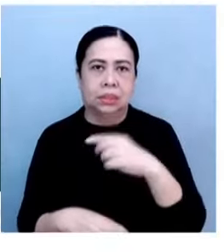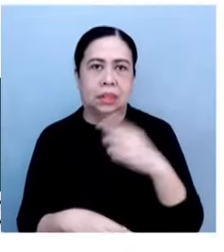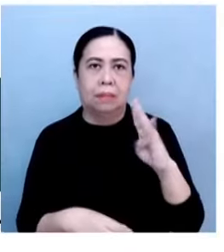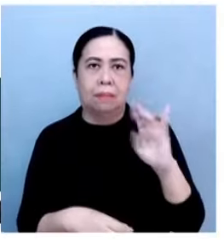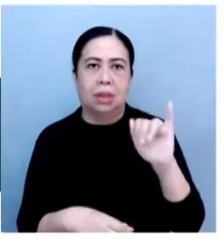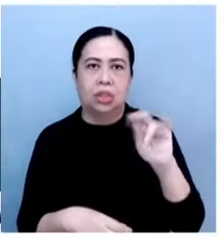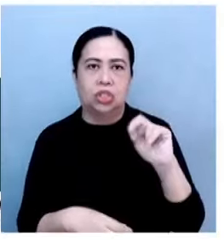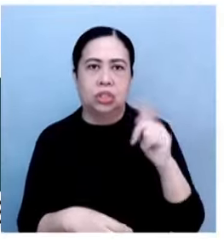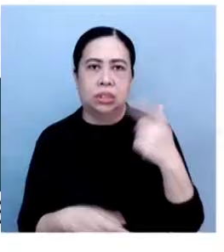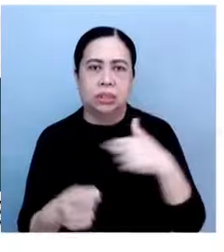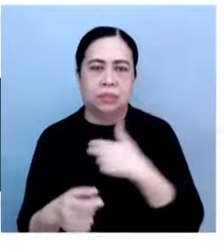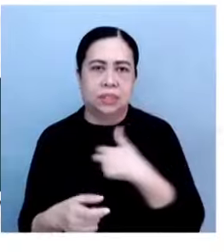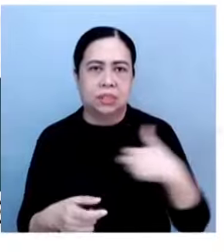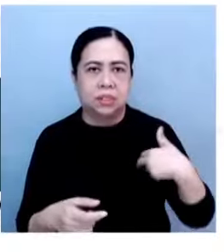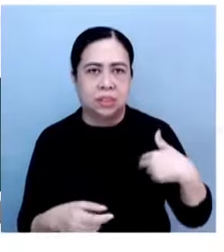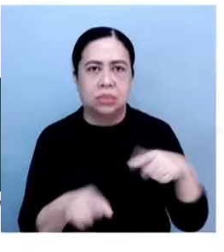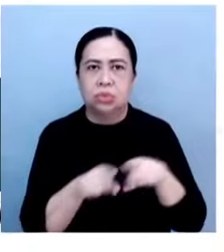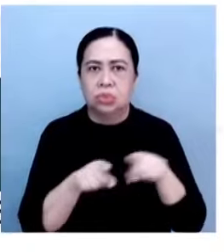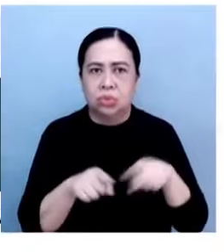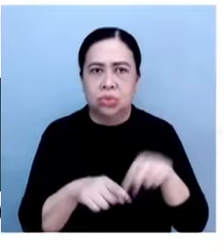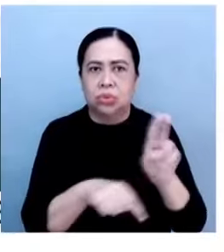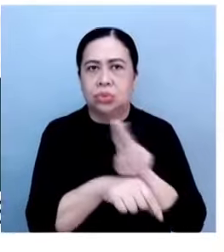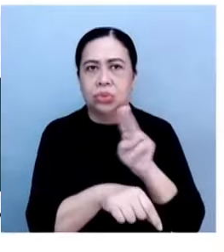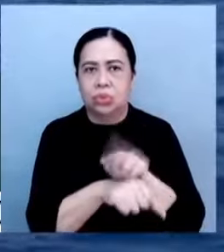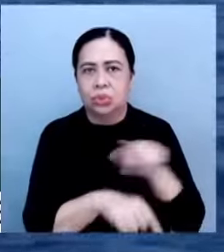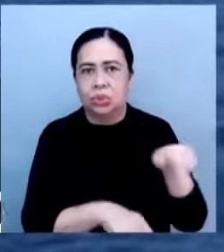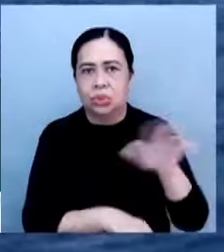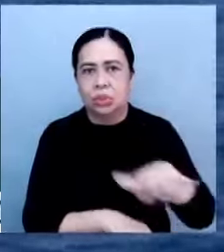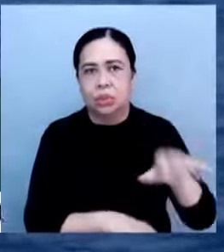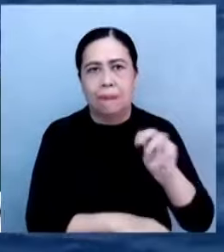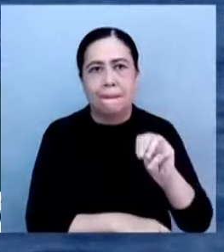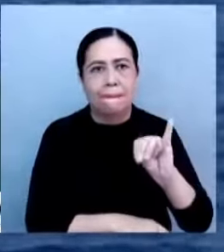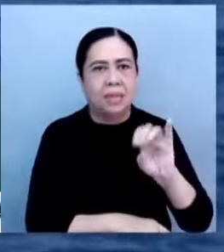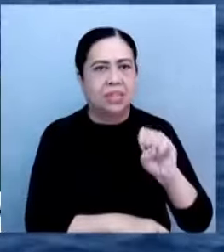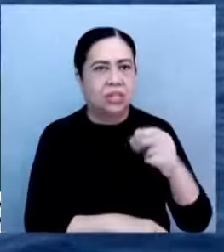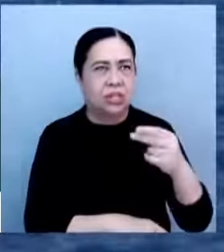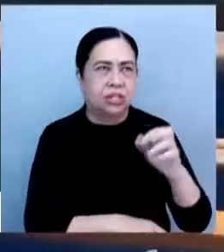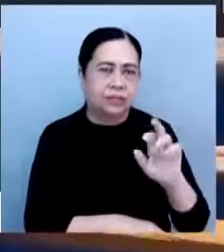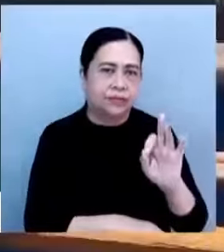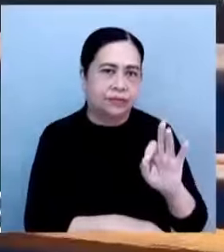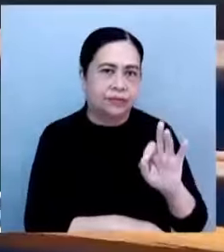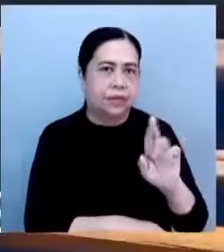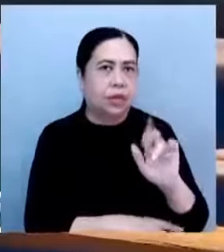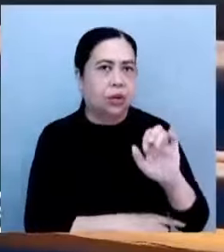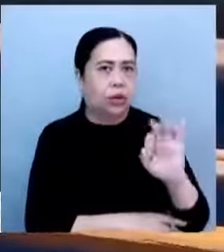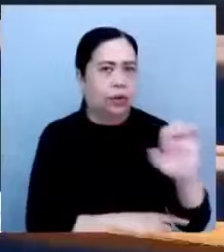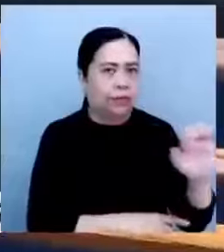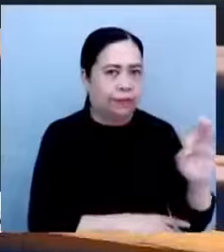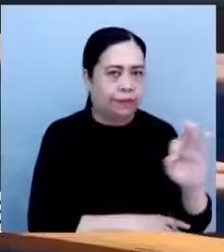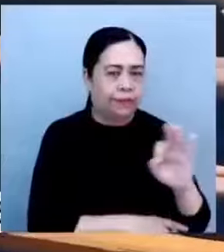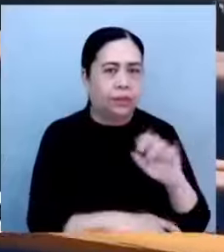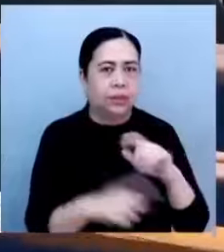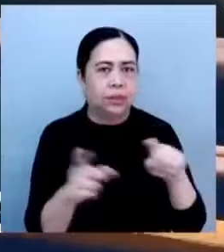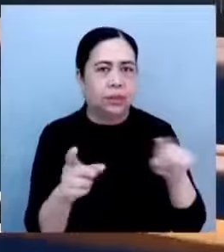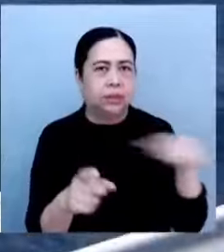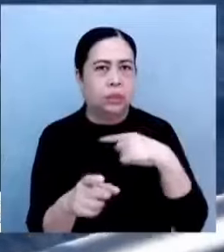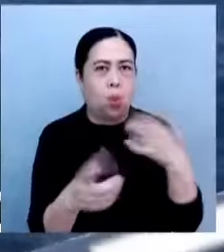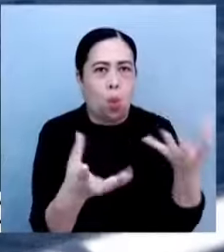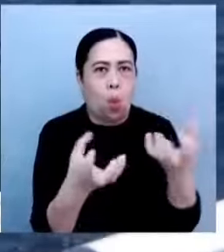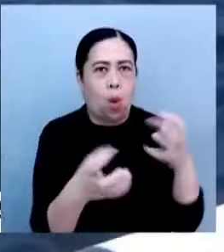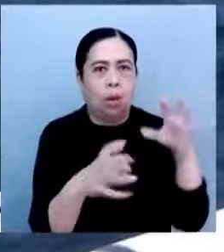the same tactic around Mischief Reef, Iroquois Reef, and other areas China wants